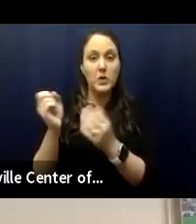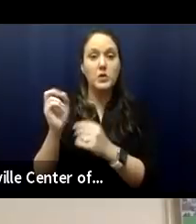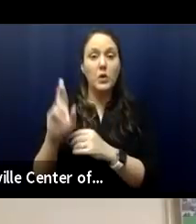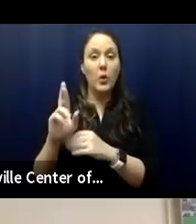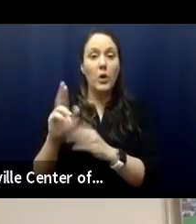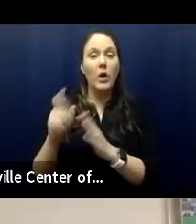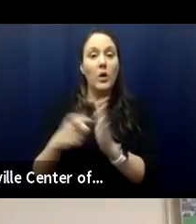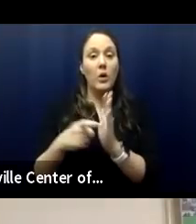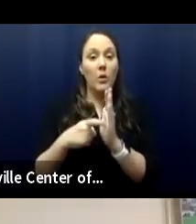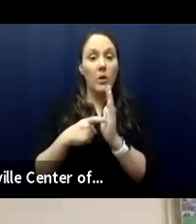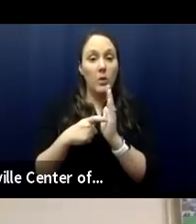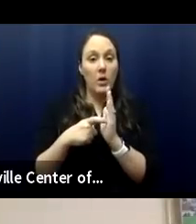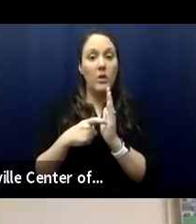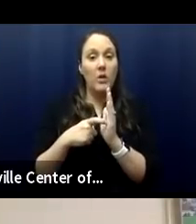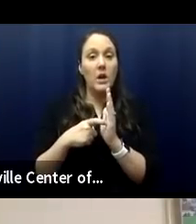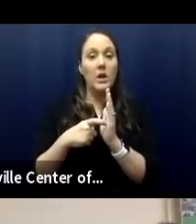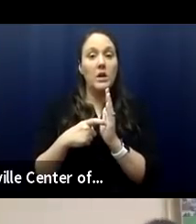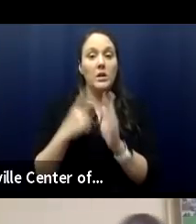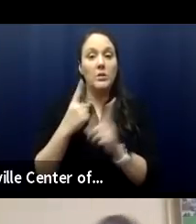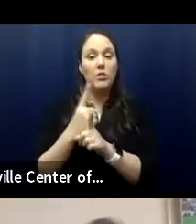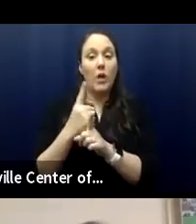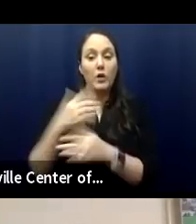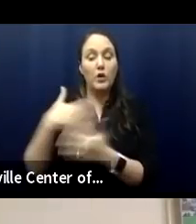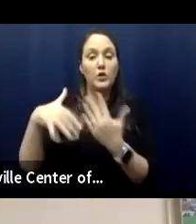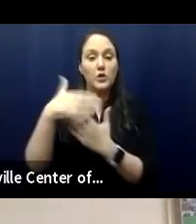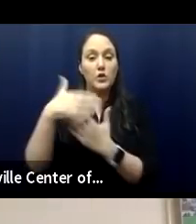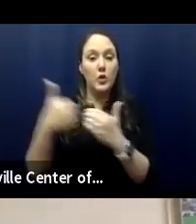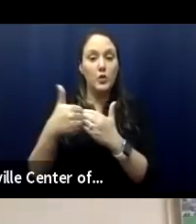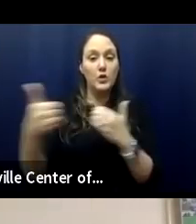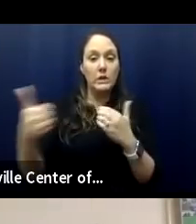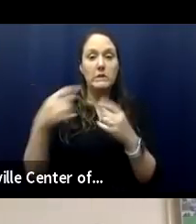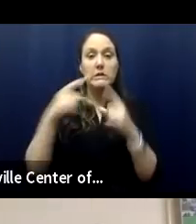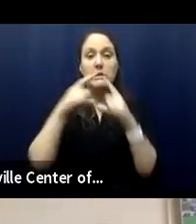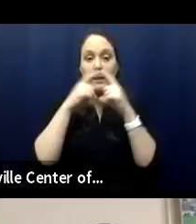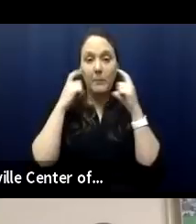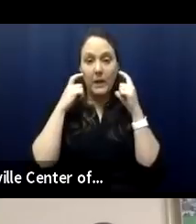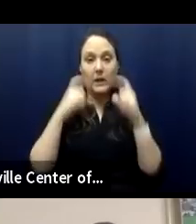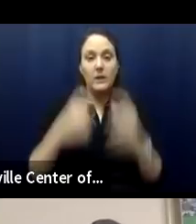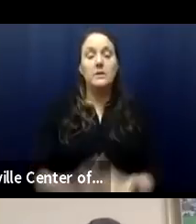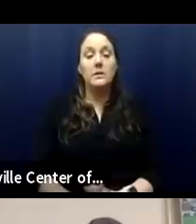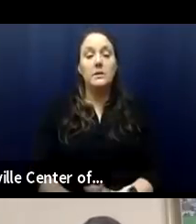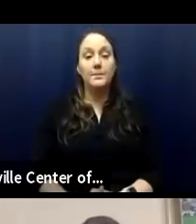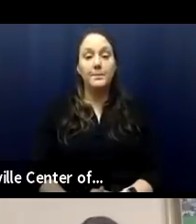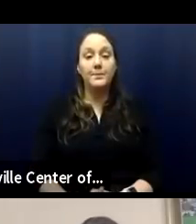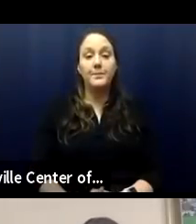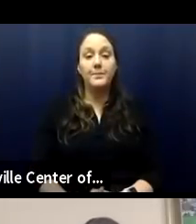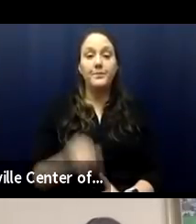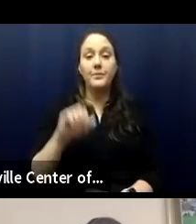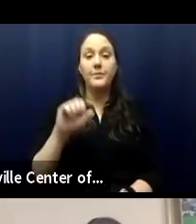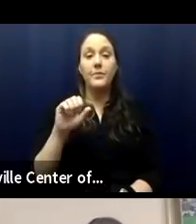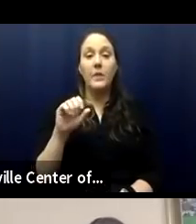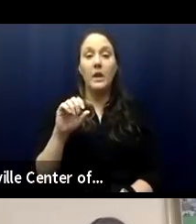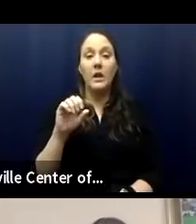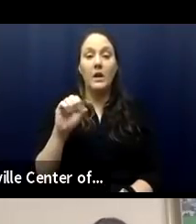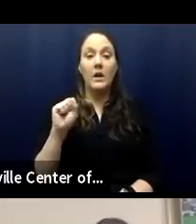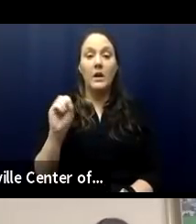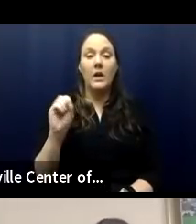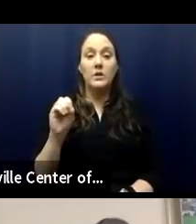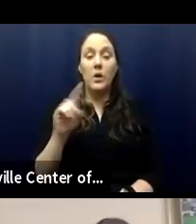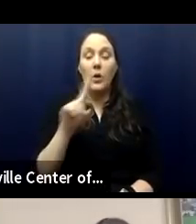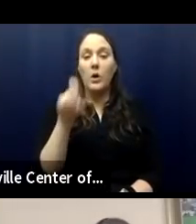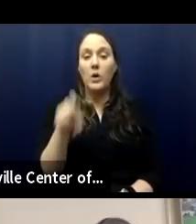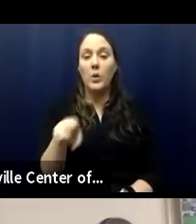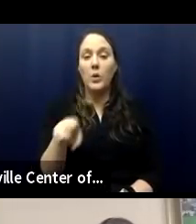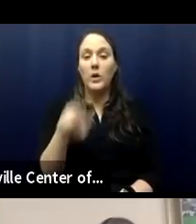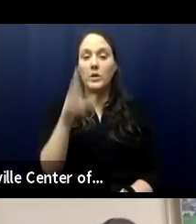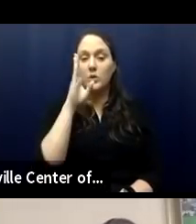requiring proper social distancing and masks. So this is really a question directed at,